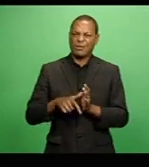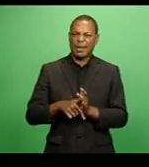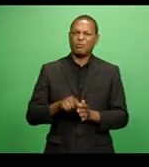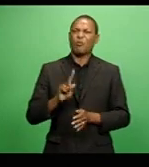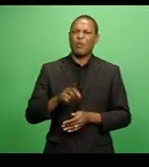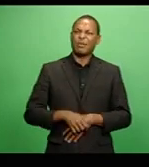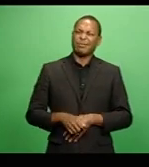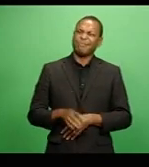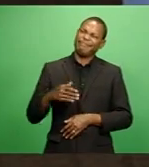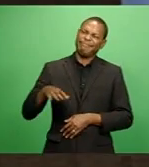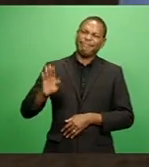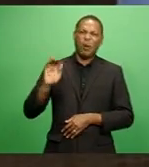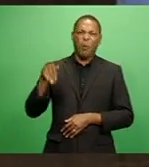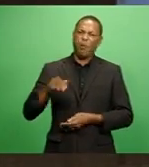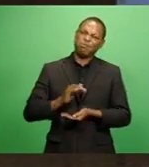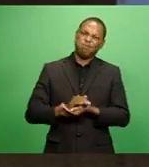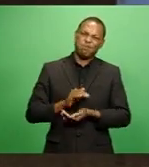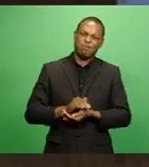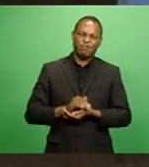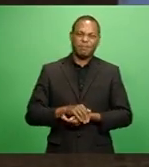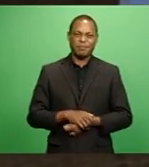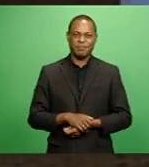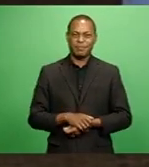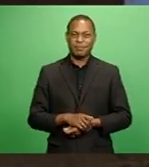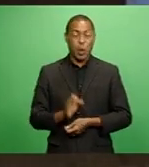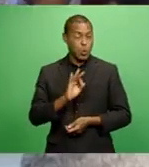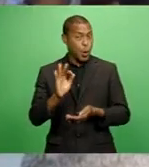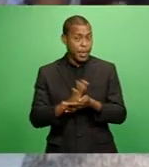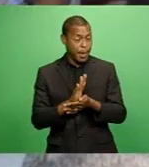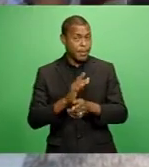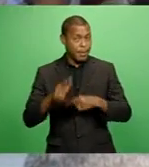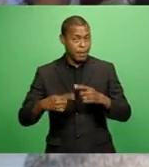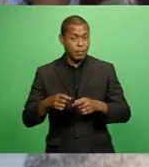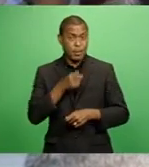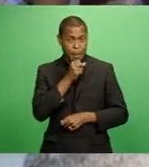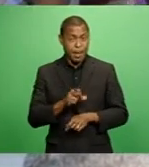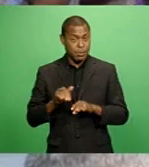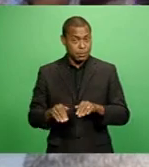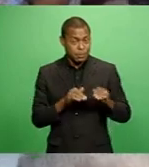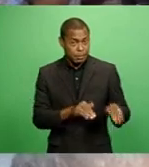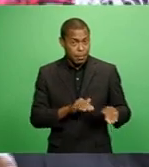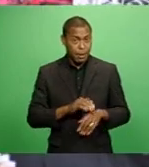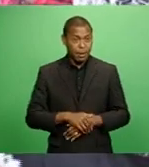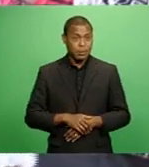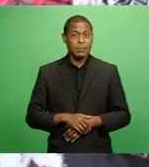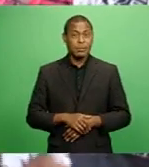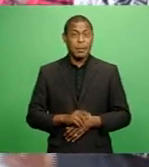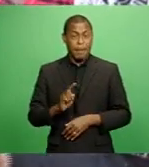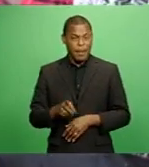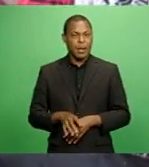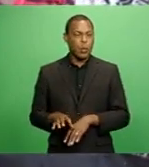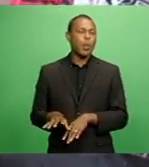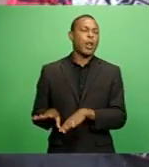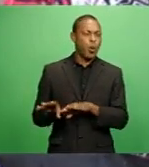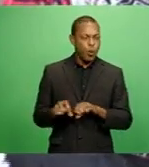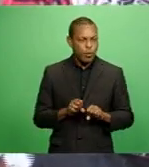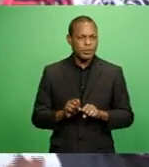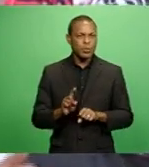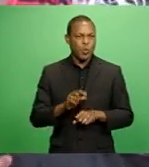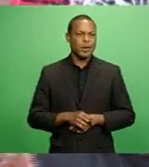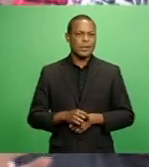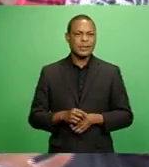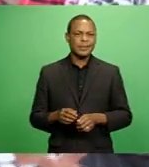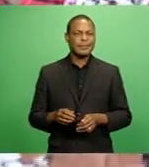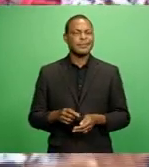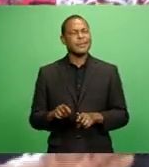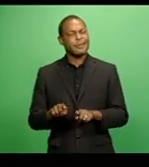and drinking grog. Disappointed with the turnout from men, the minister says plans are also to host separate discussions with